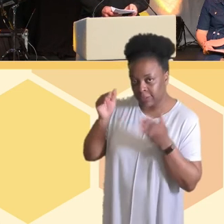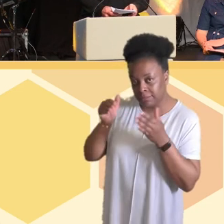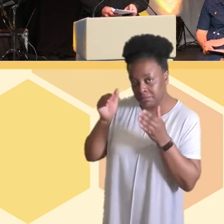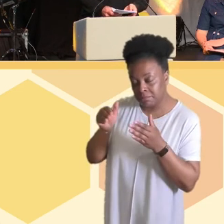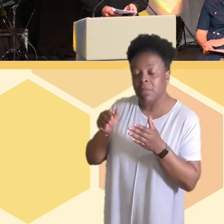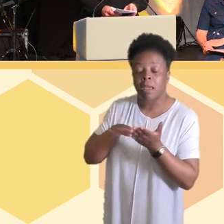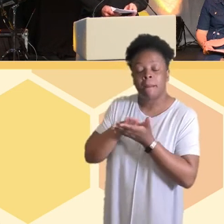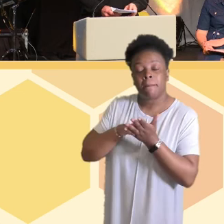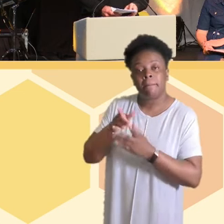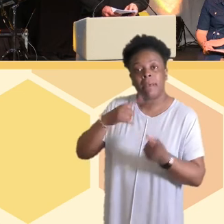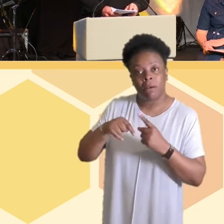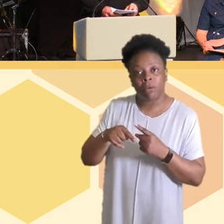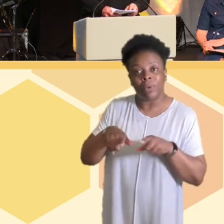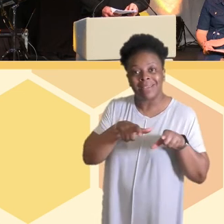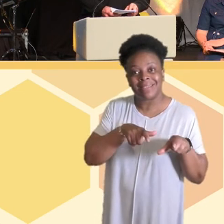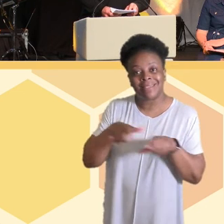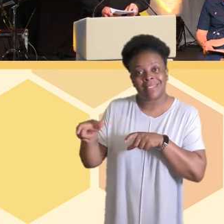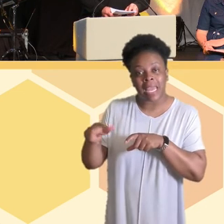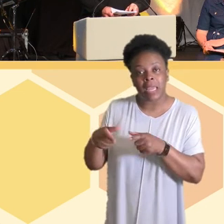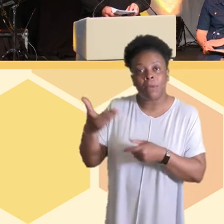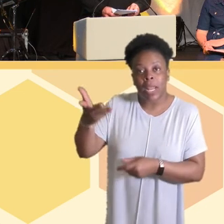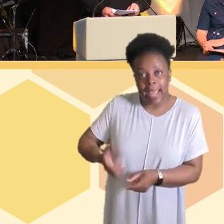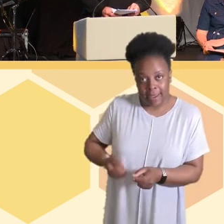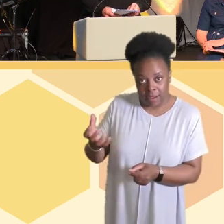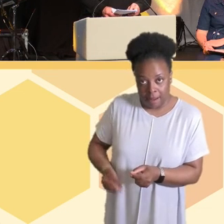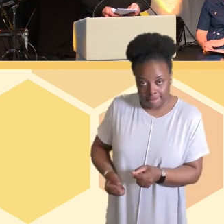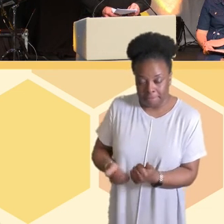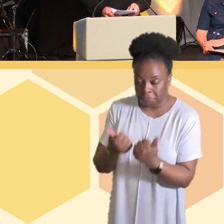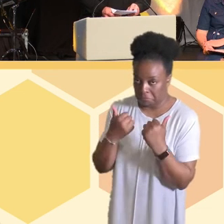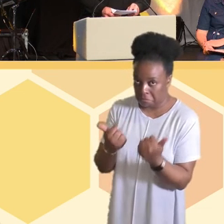flow, but more volatility in the capital values.